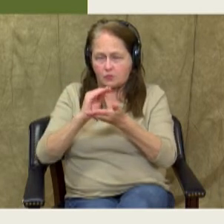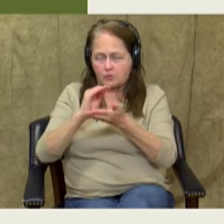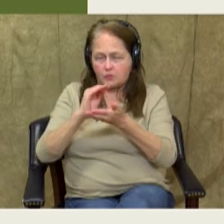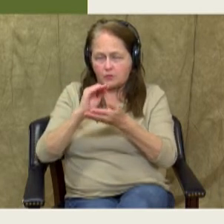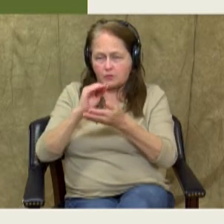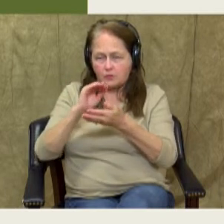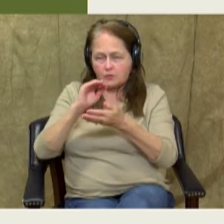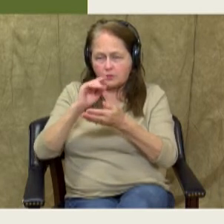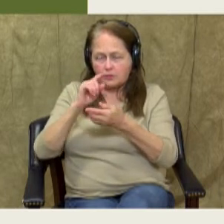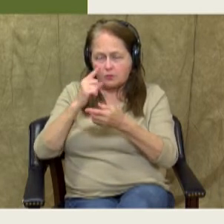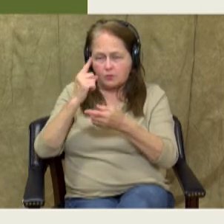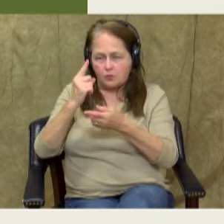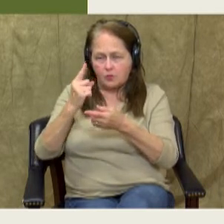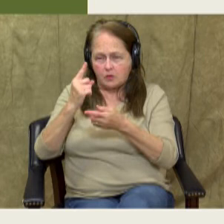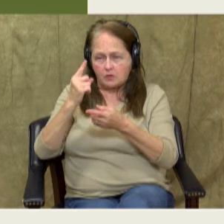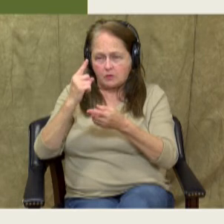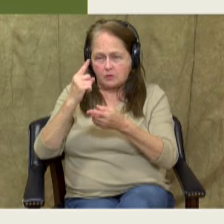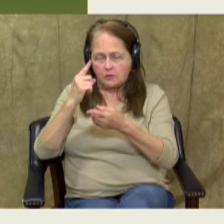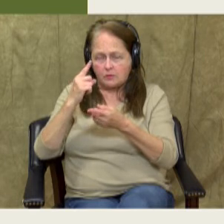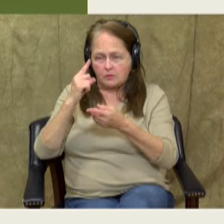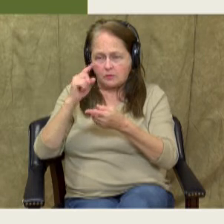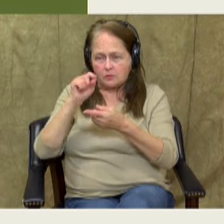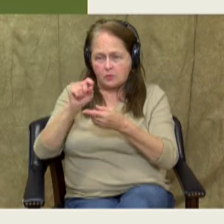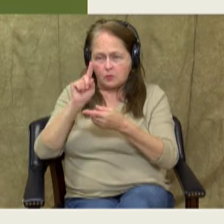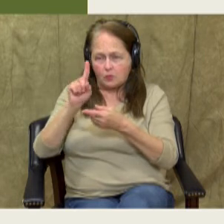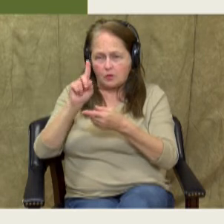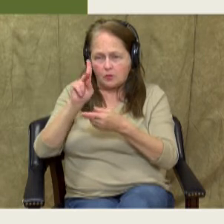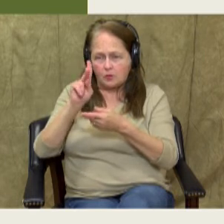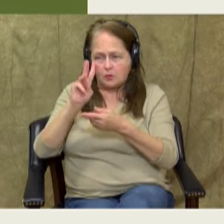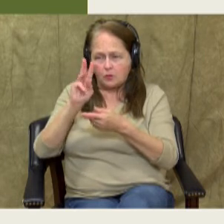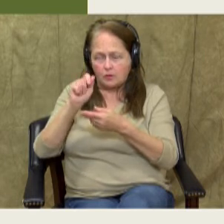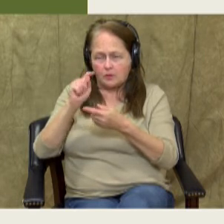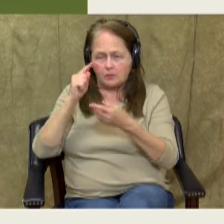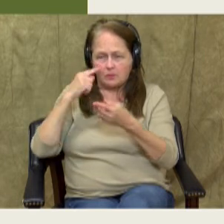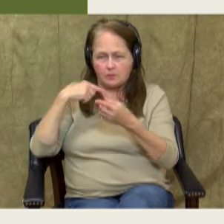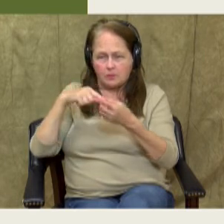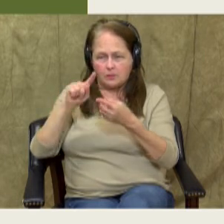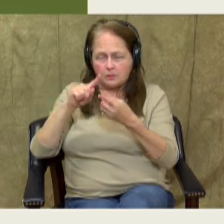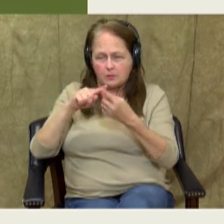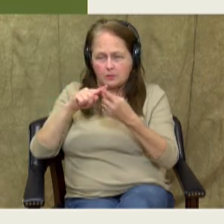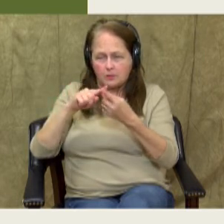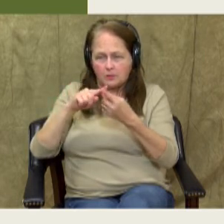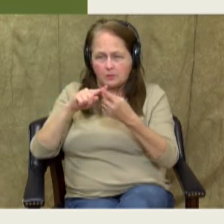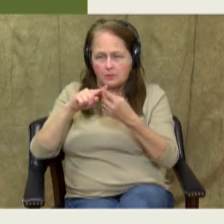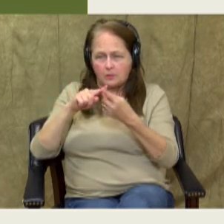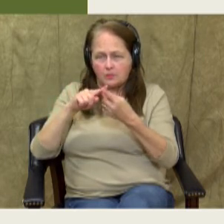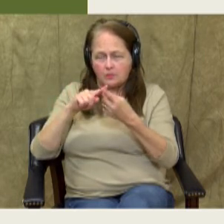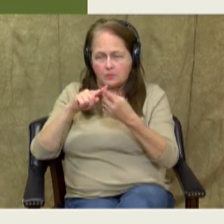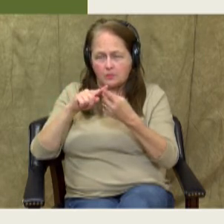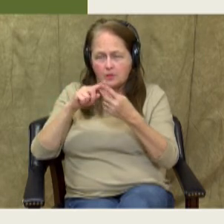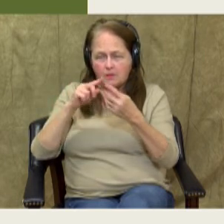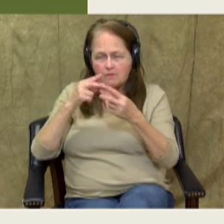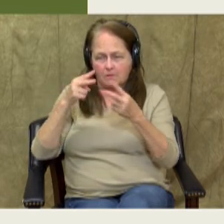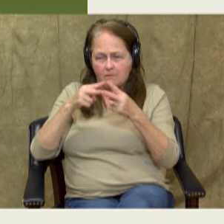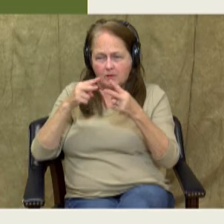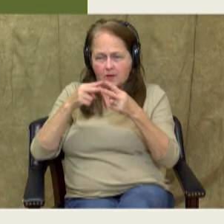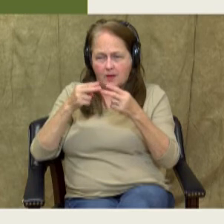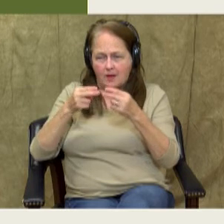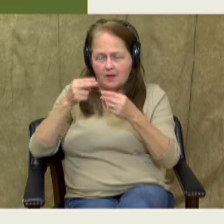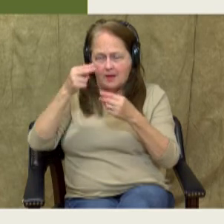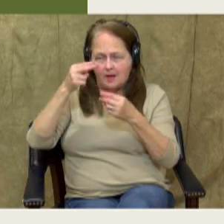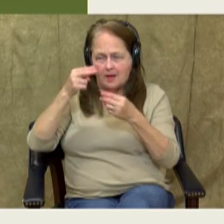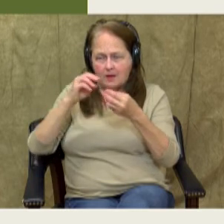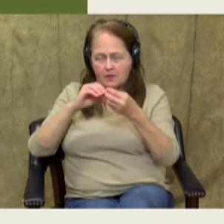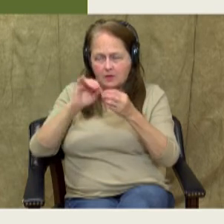ranges all the way up from 1.1 in Kuwait and UAE, all the way up to some very high